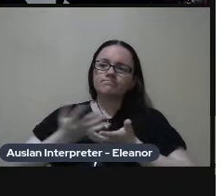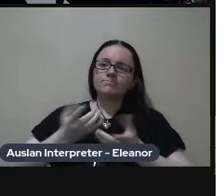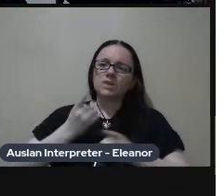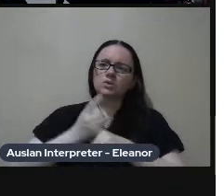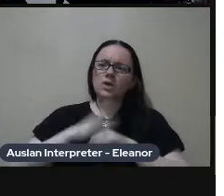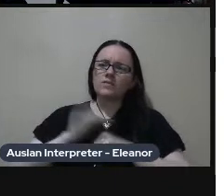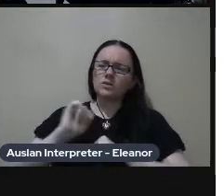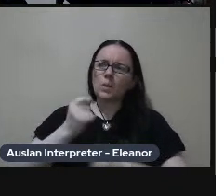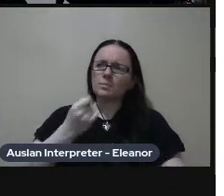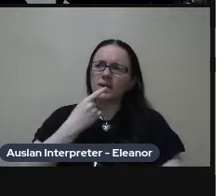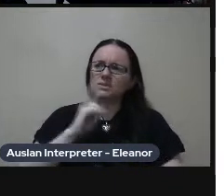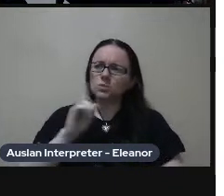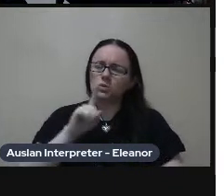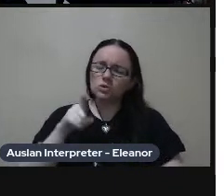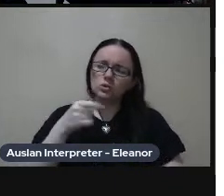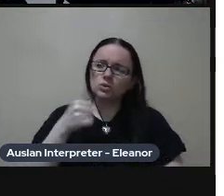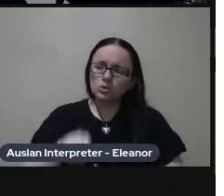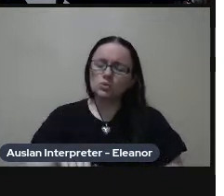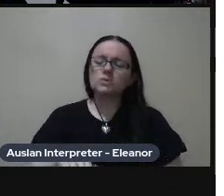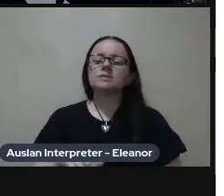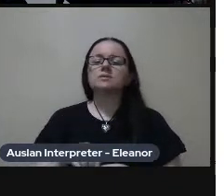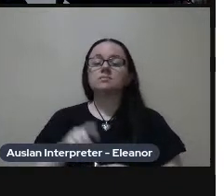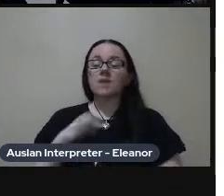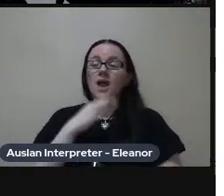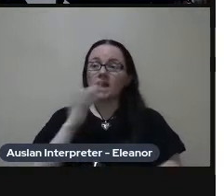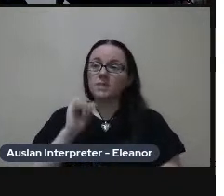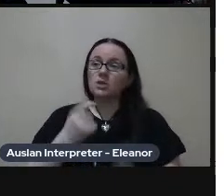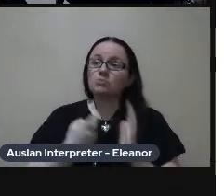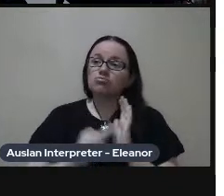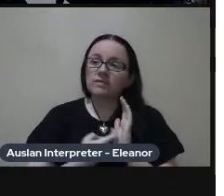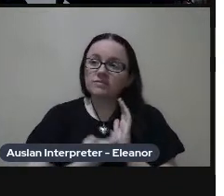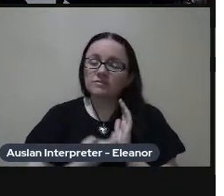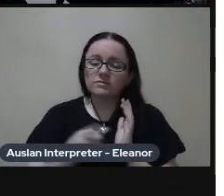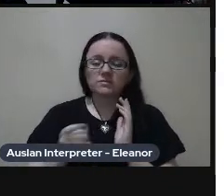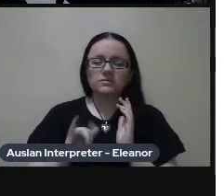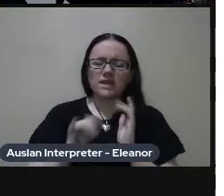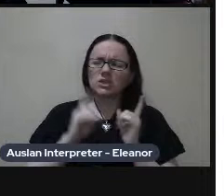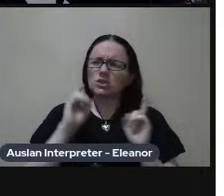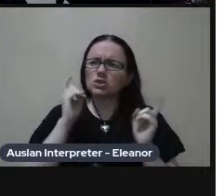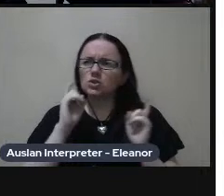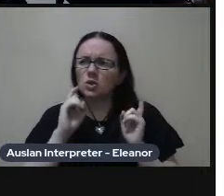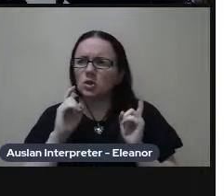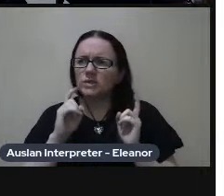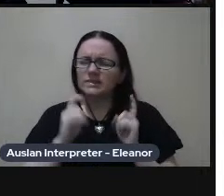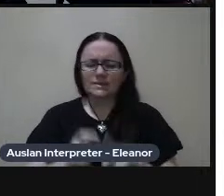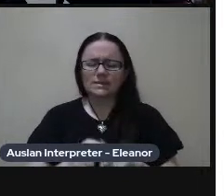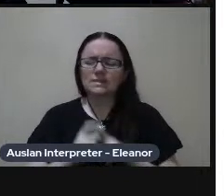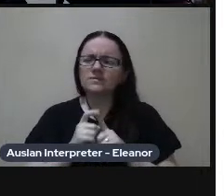using, but they will ask you about your preferences, any concerns, any challenges you may have